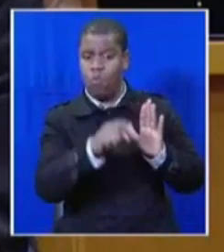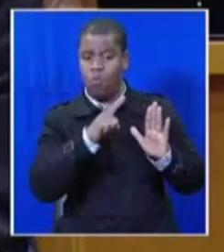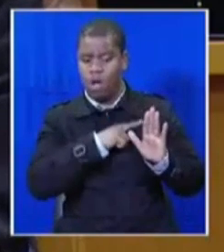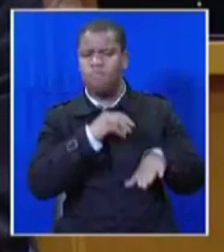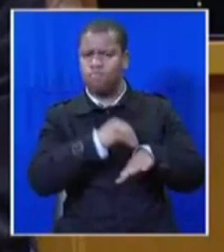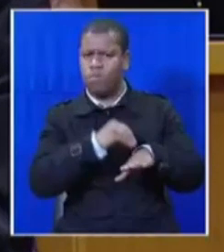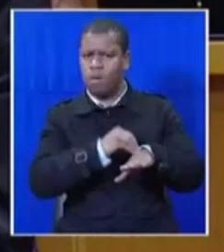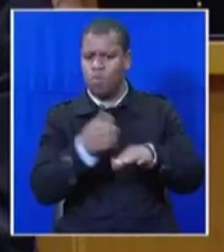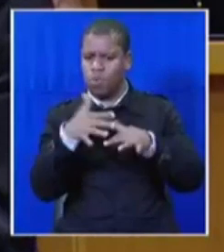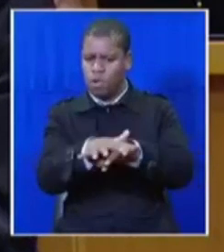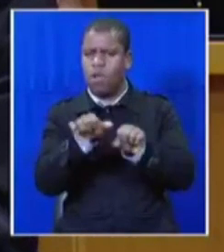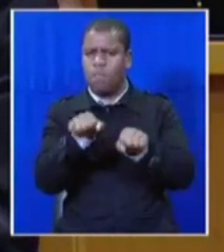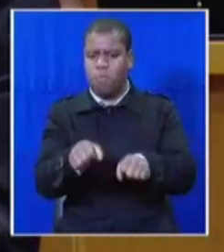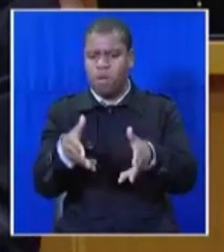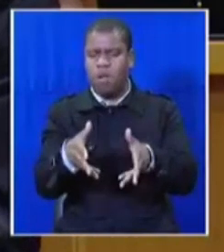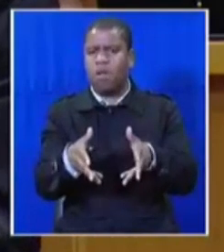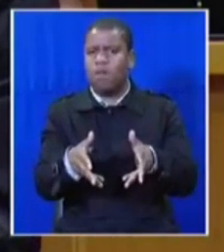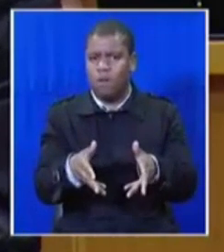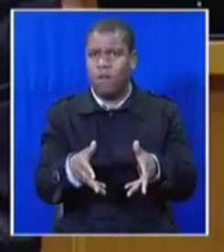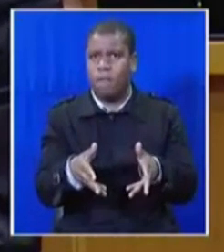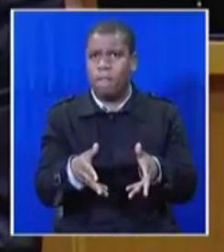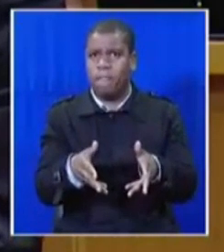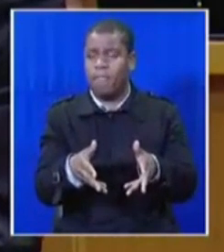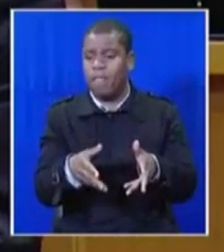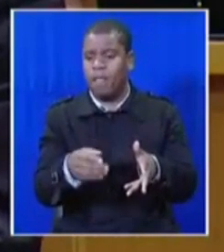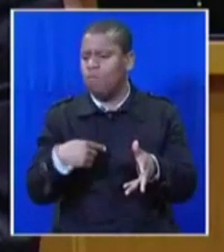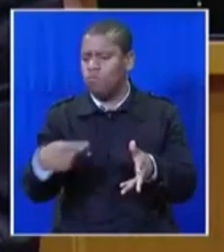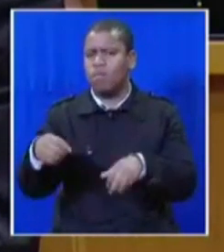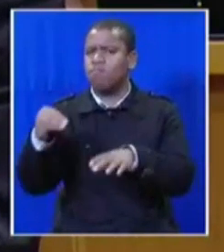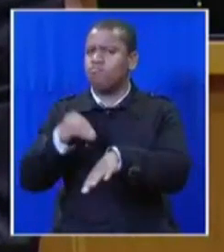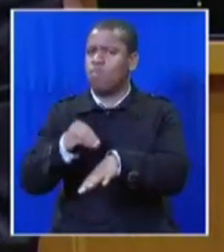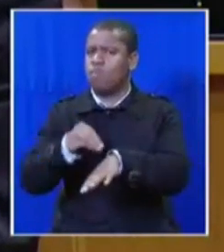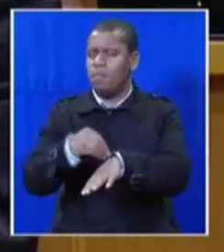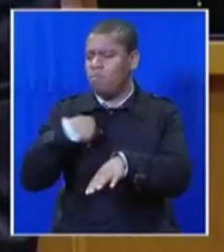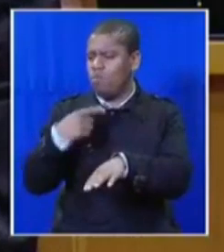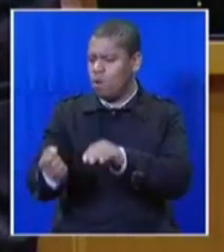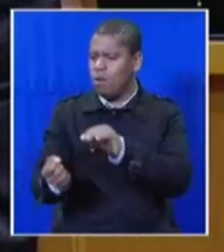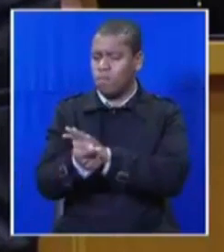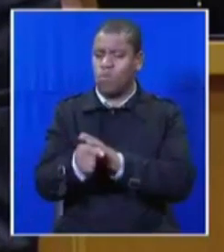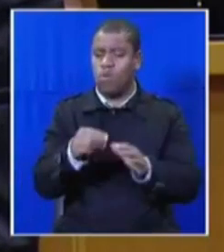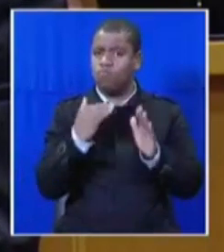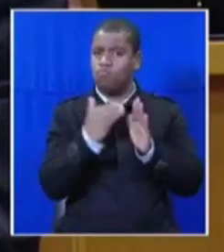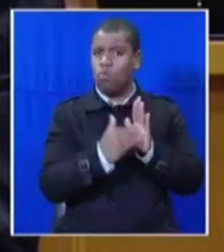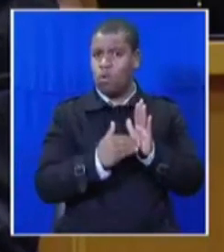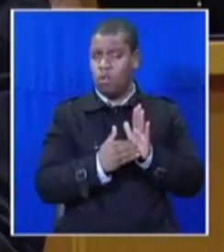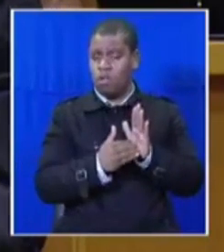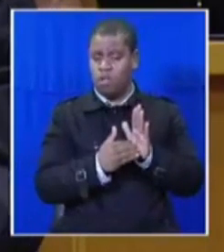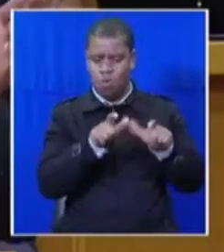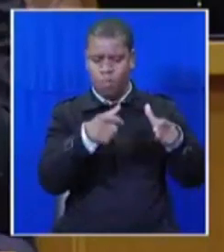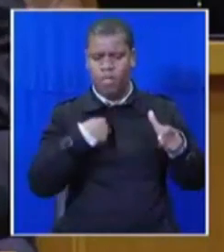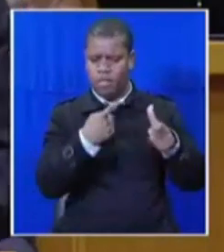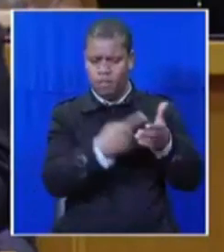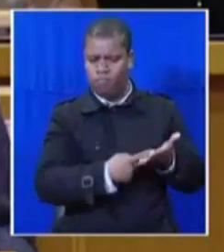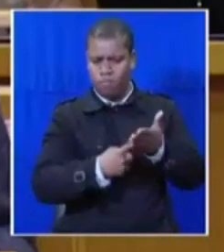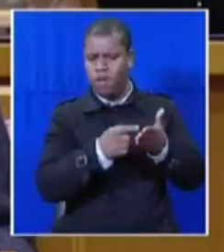you've employed this rule is not the situation in which we envisaged when the Rules Committee discussed it. And I already hear